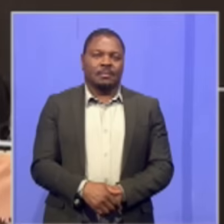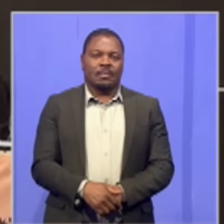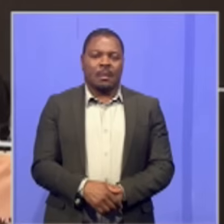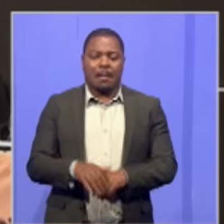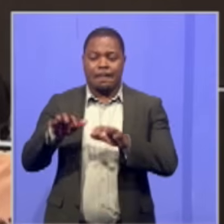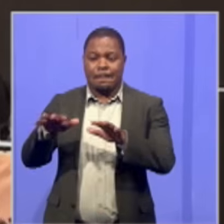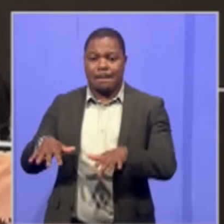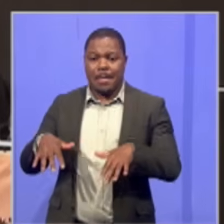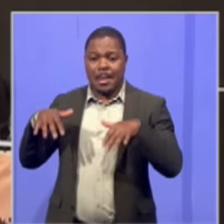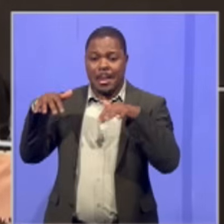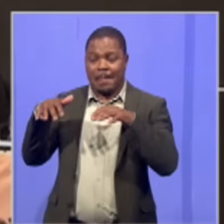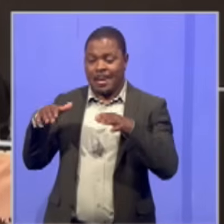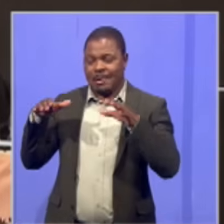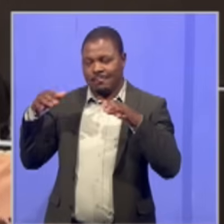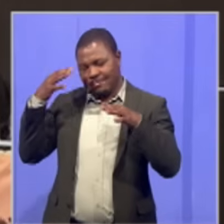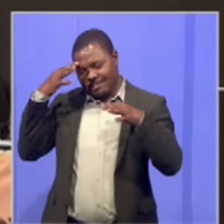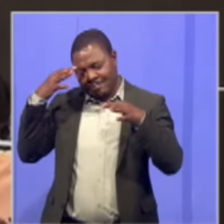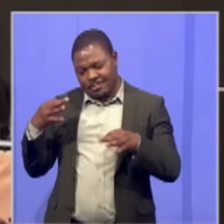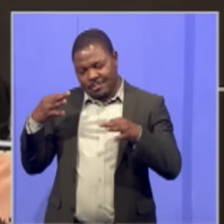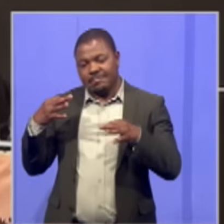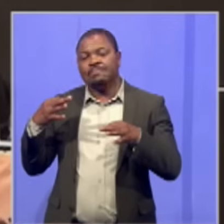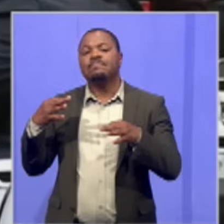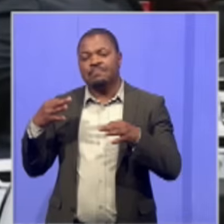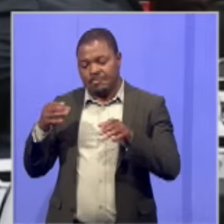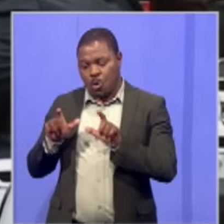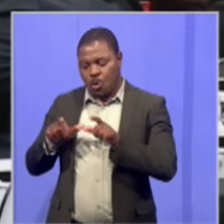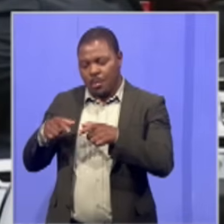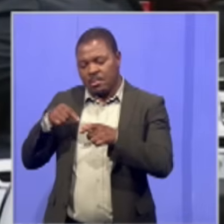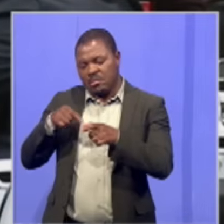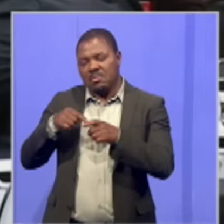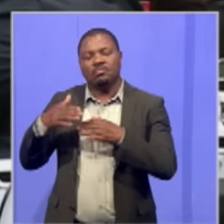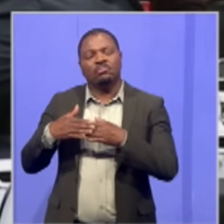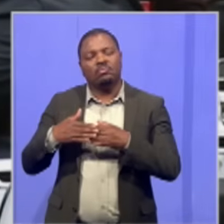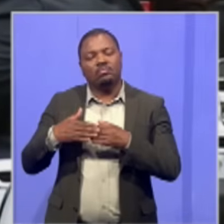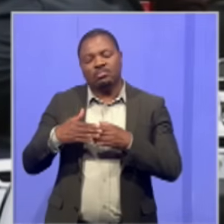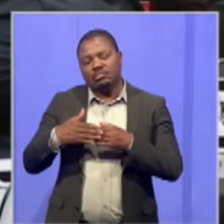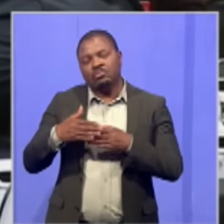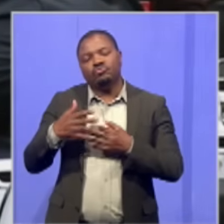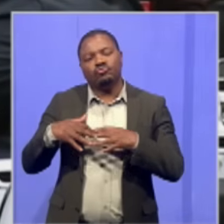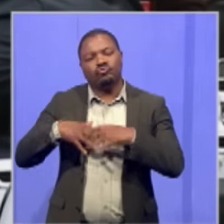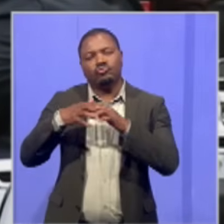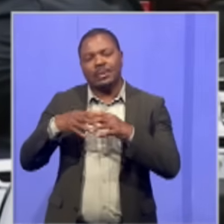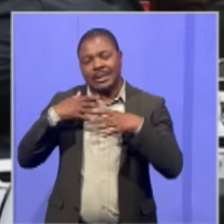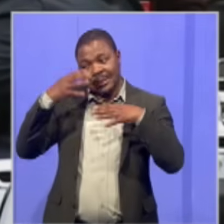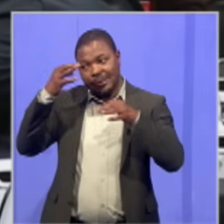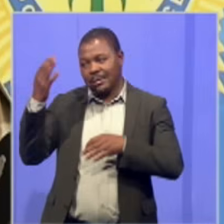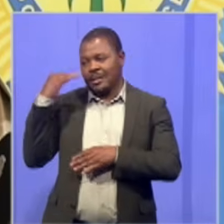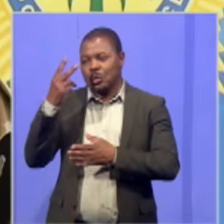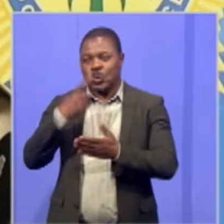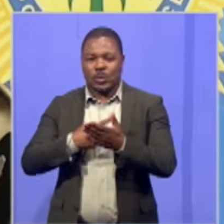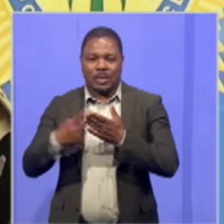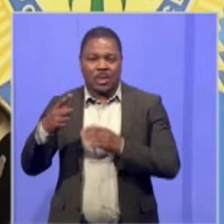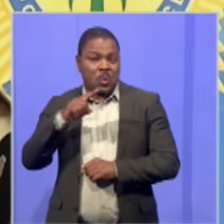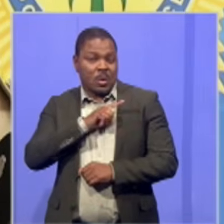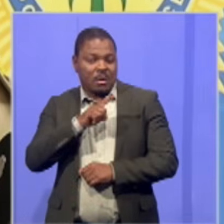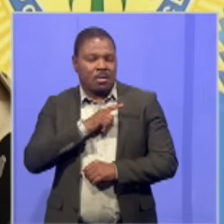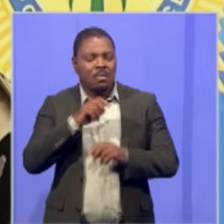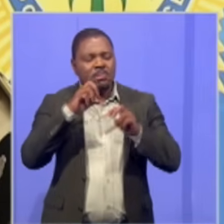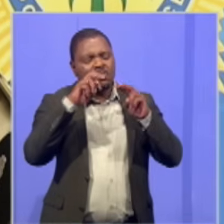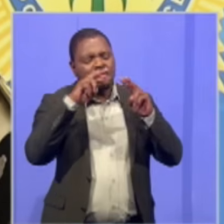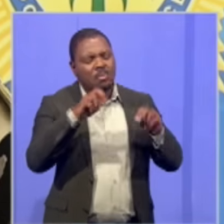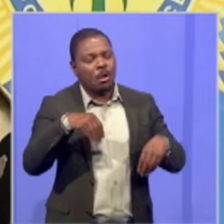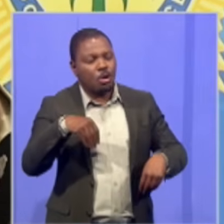Palamente e nkile qeto ya ho thea komiti ena ya nakwana dibekeng tse pedi tse fetileng. Morero e le ho fuputsa dinyewe